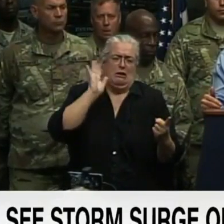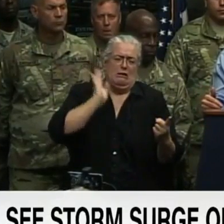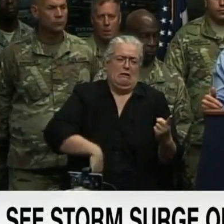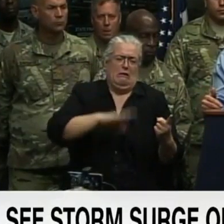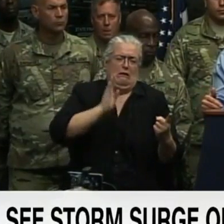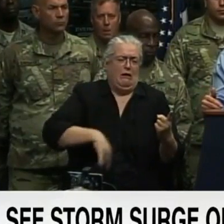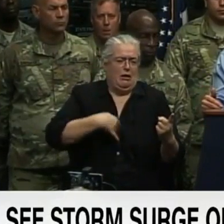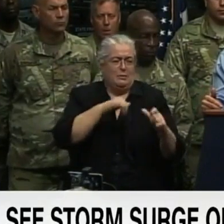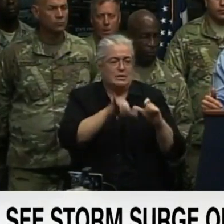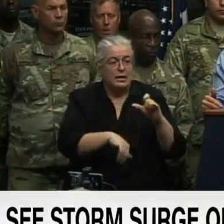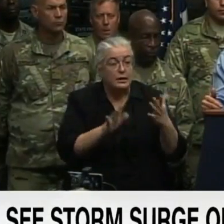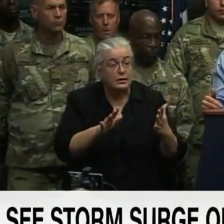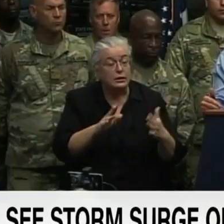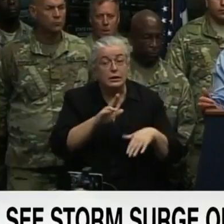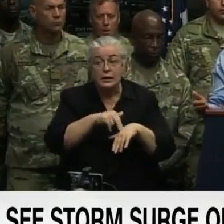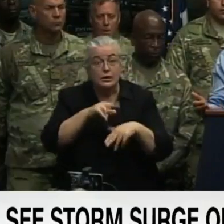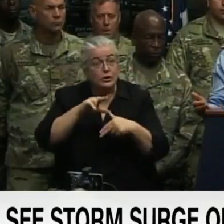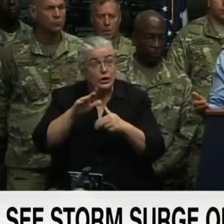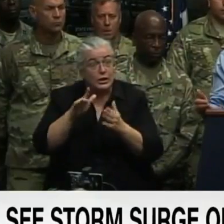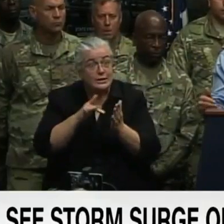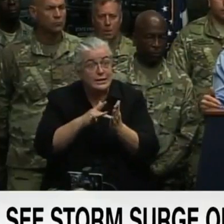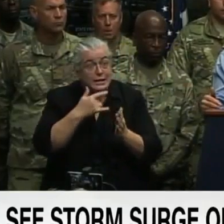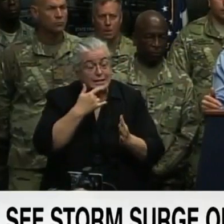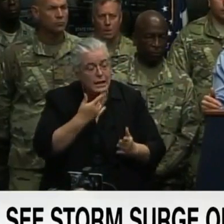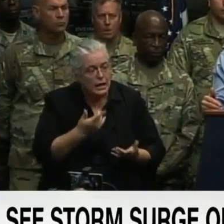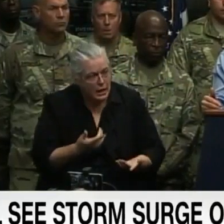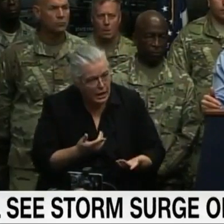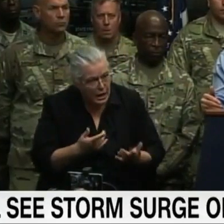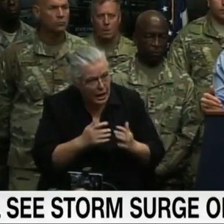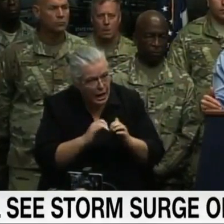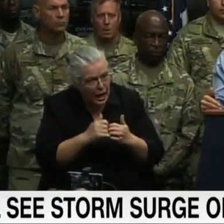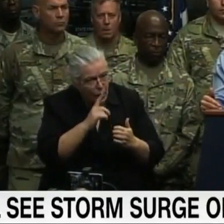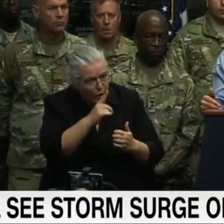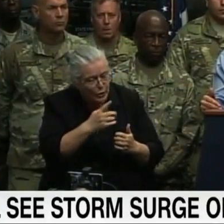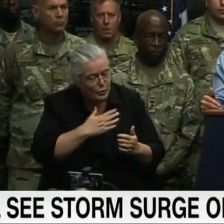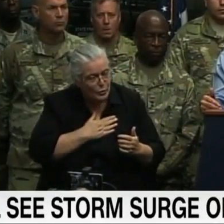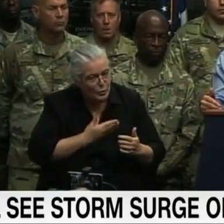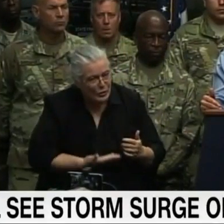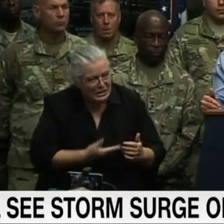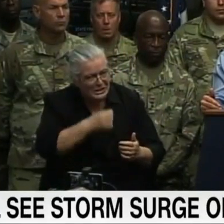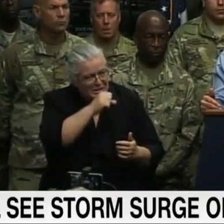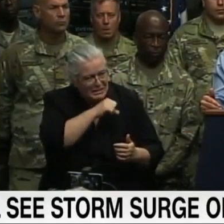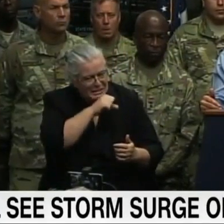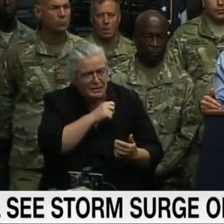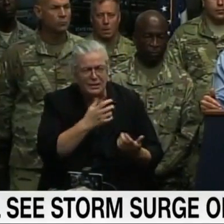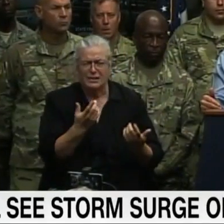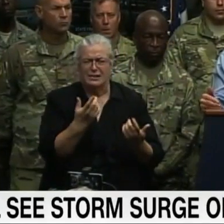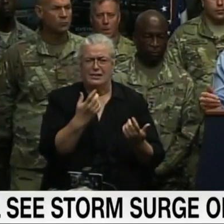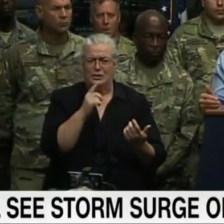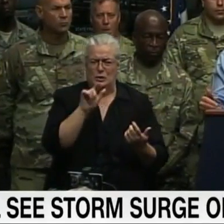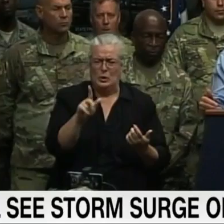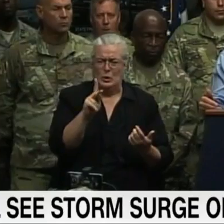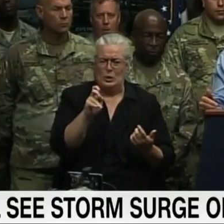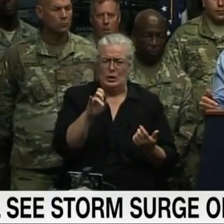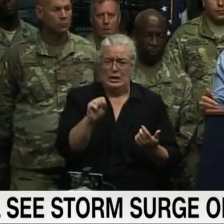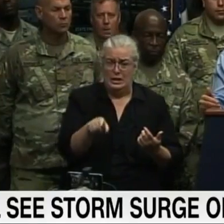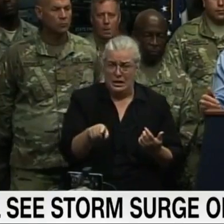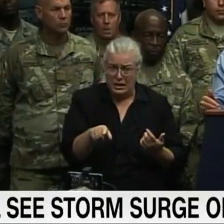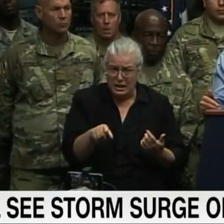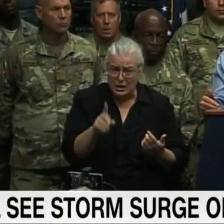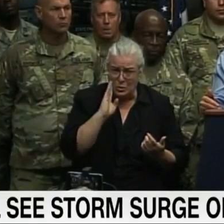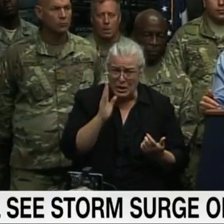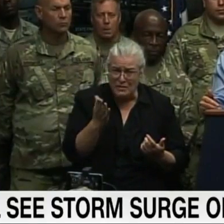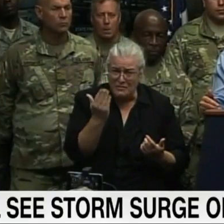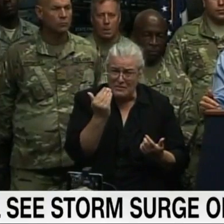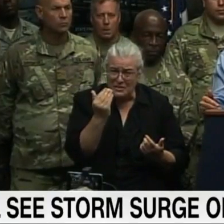what the National Hurricane Center is putting out, you think, how could you ride that out? If you go down to the Keys and you think, you're going to have